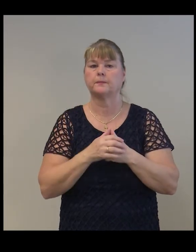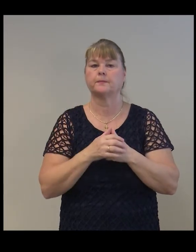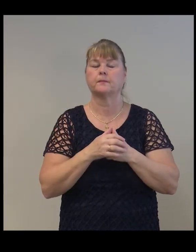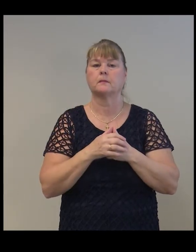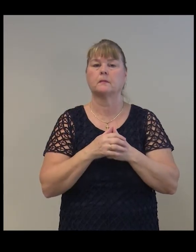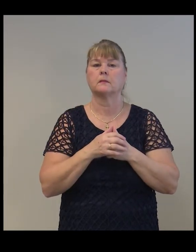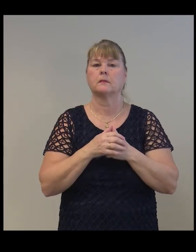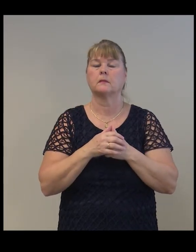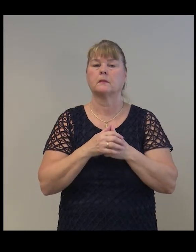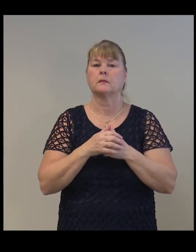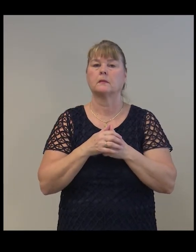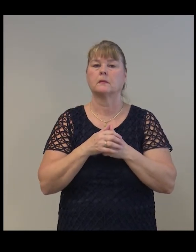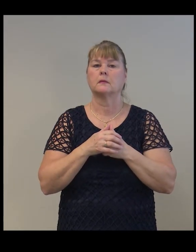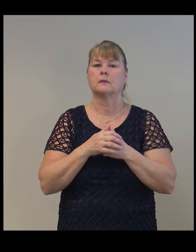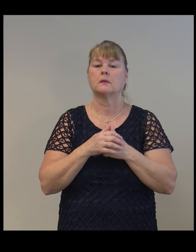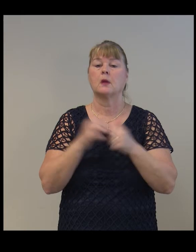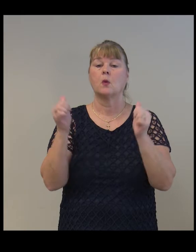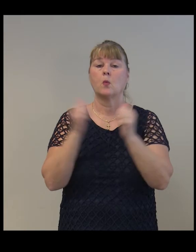color.